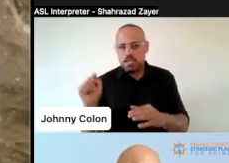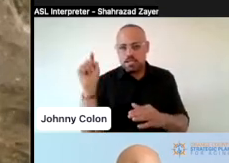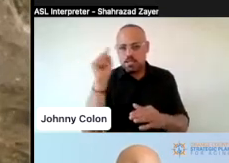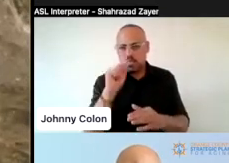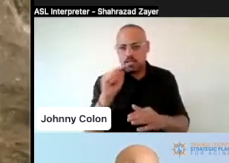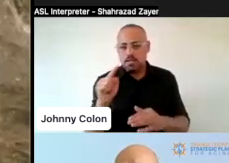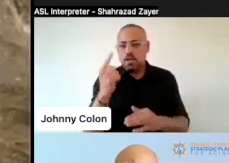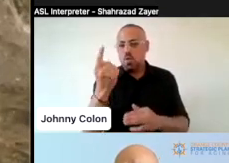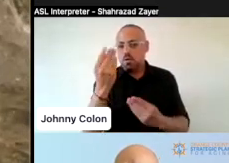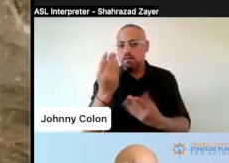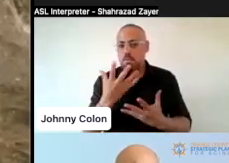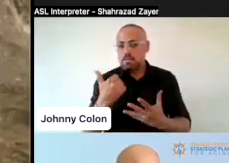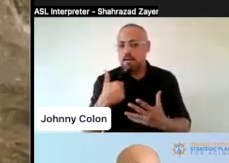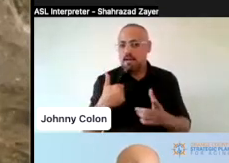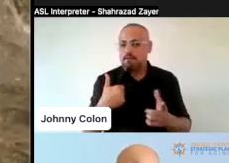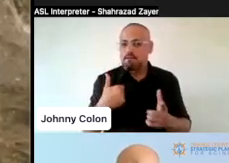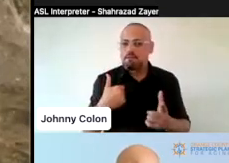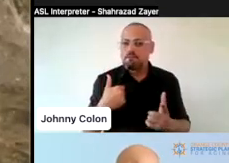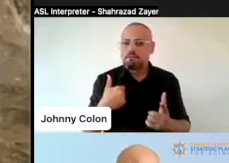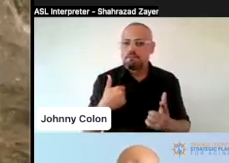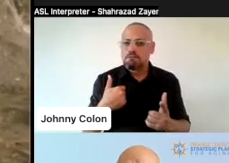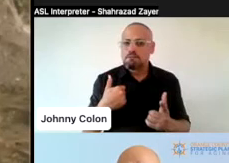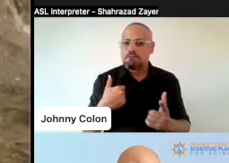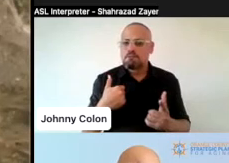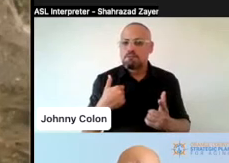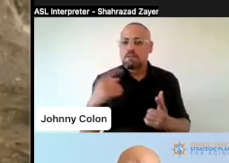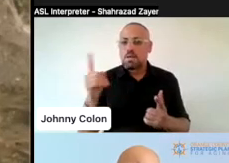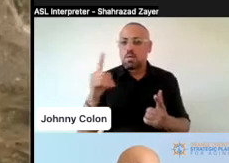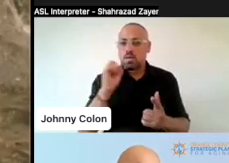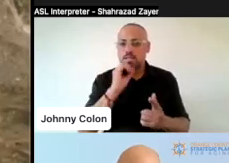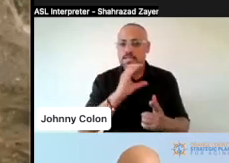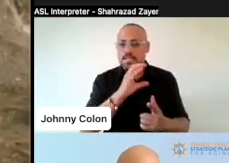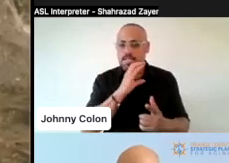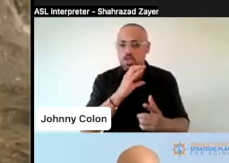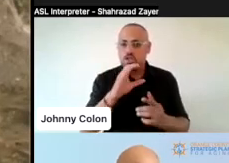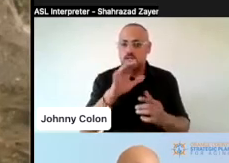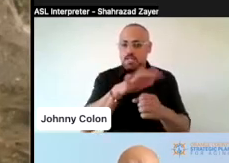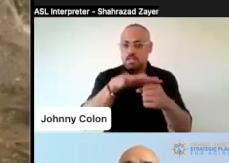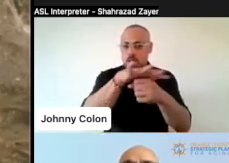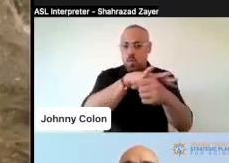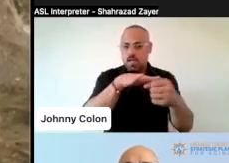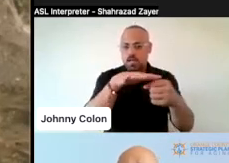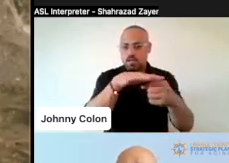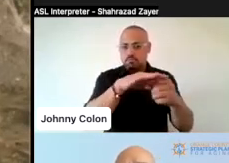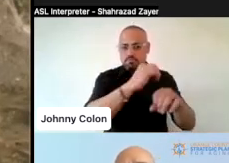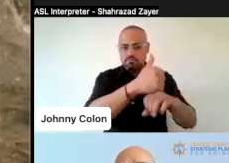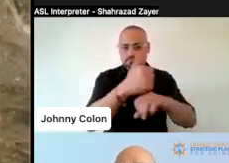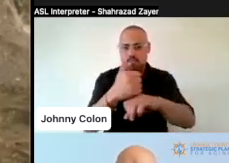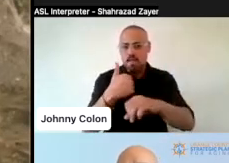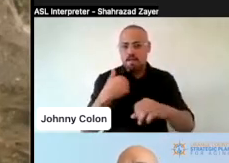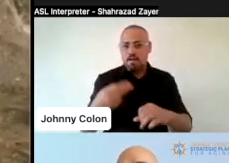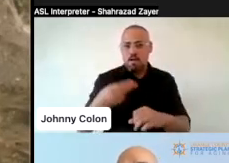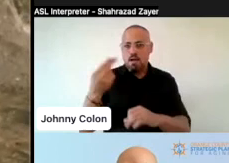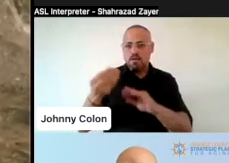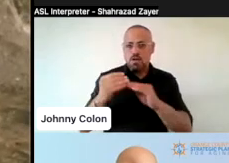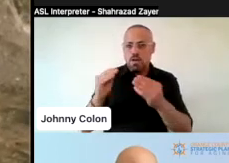One of the pieces of information we gleaned was that where the senior centers are located have higher proportions